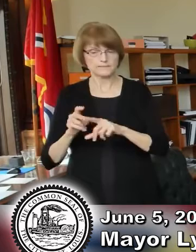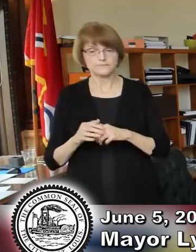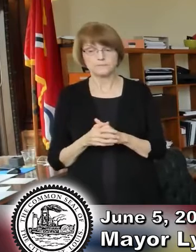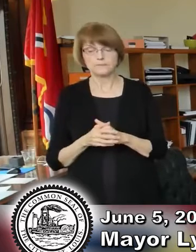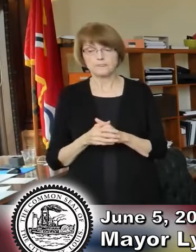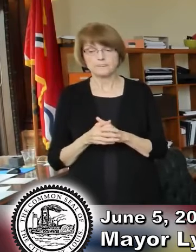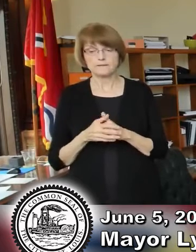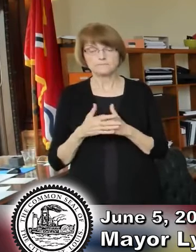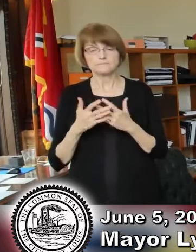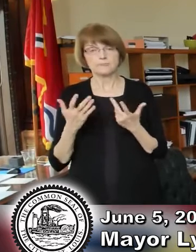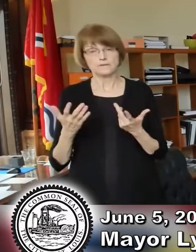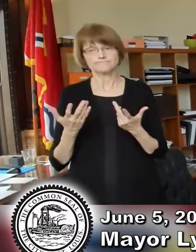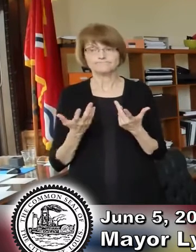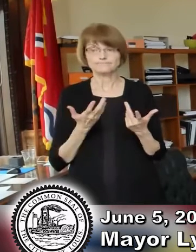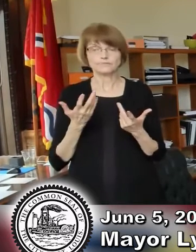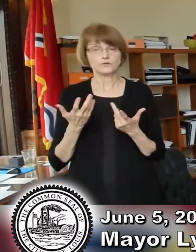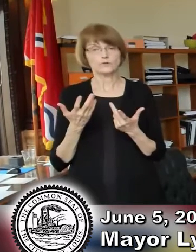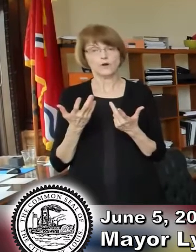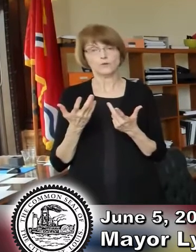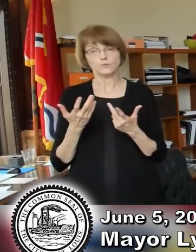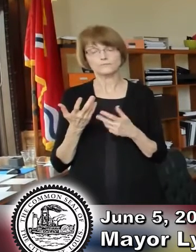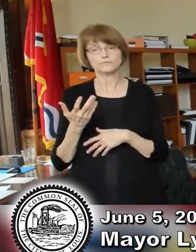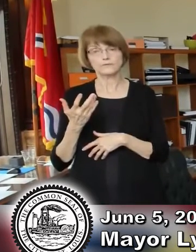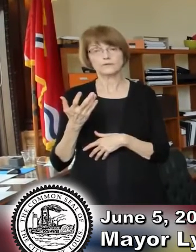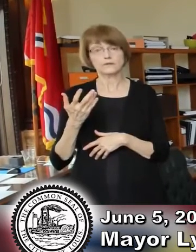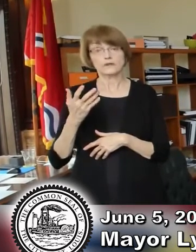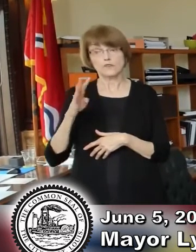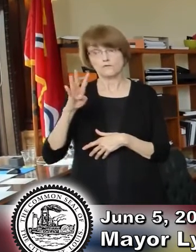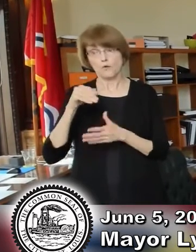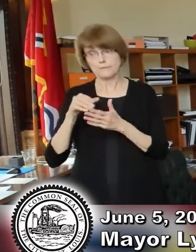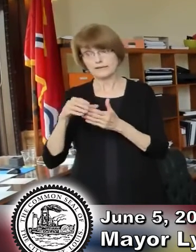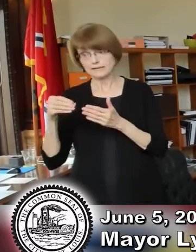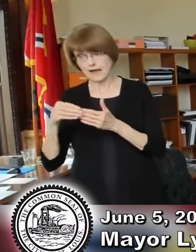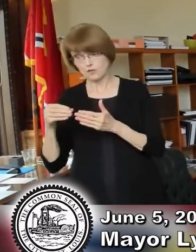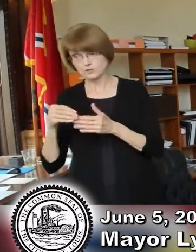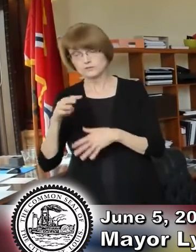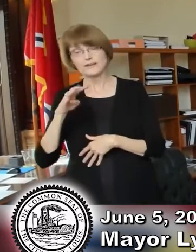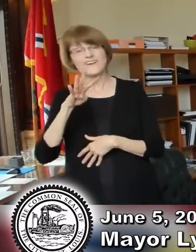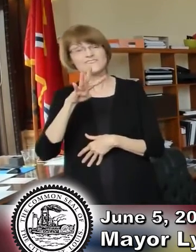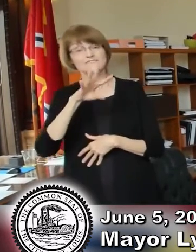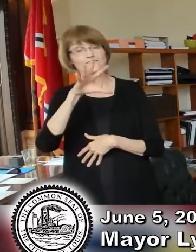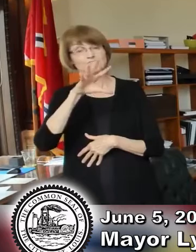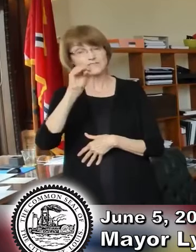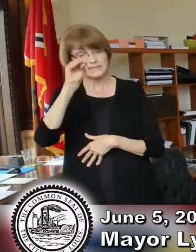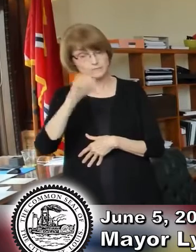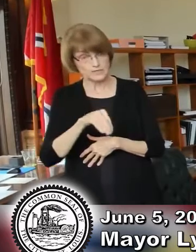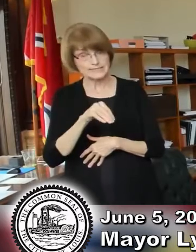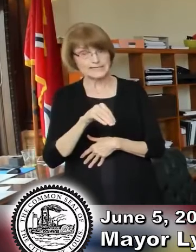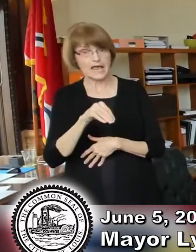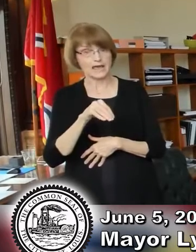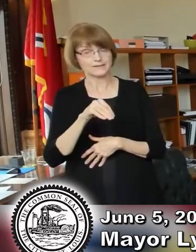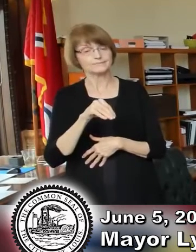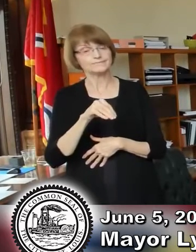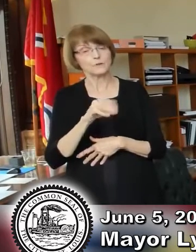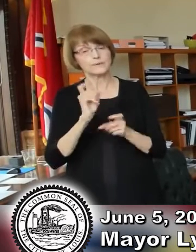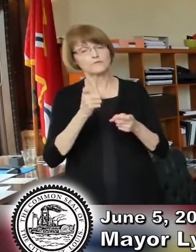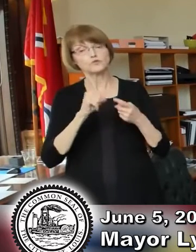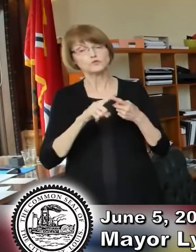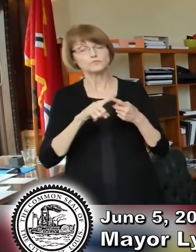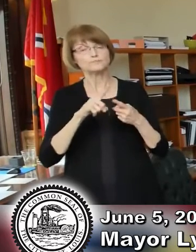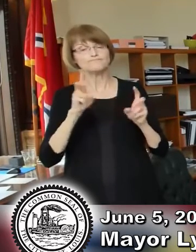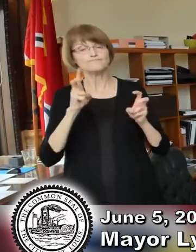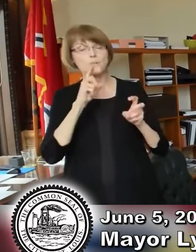preference giving. At least 50% of the $4 million will be given to businesses that are in promise zone areas in the